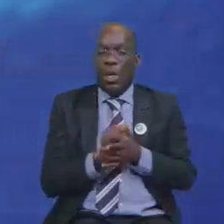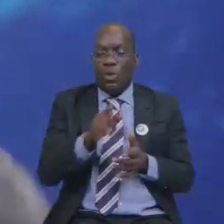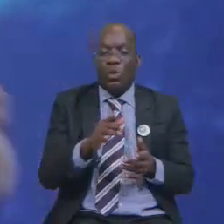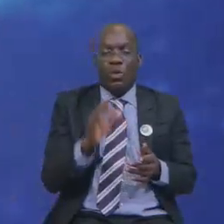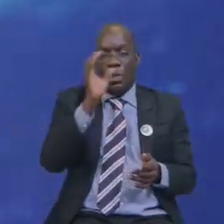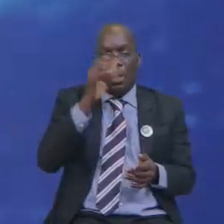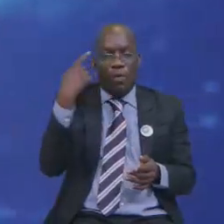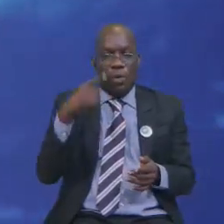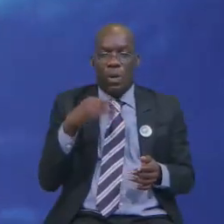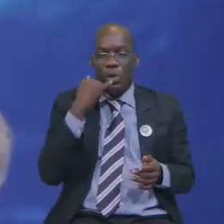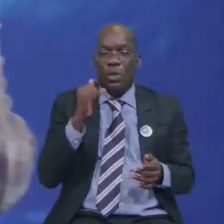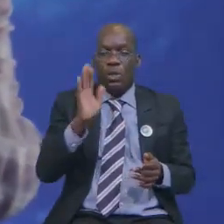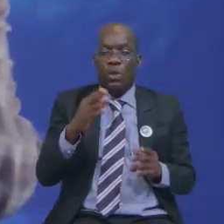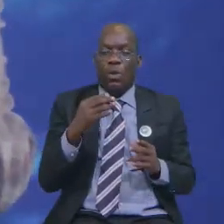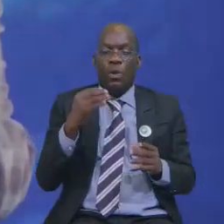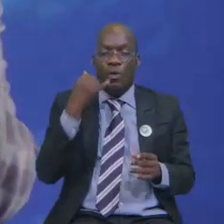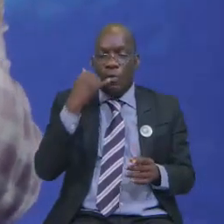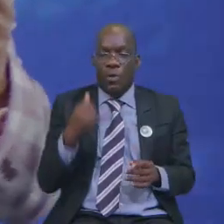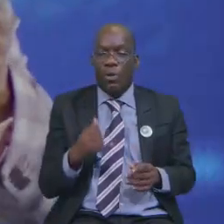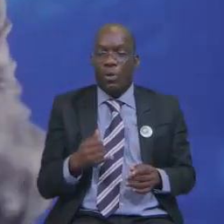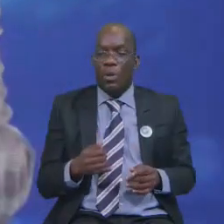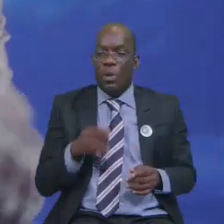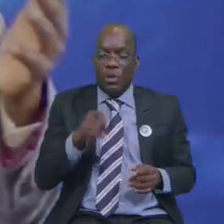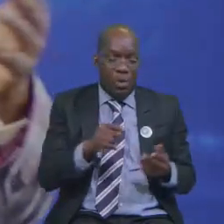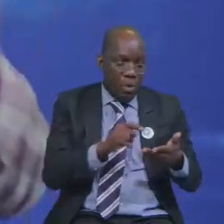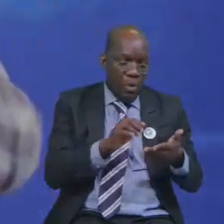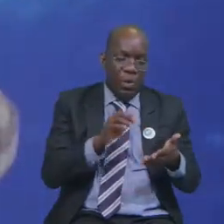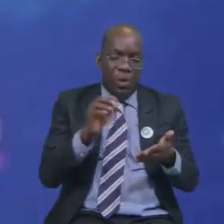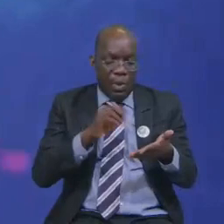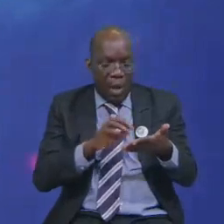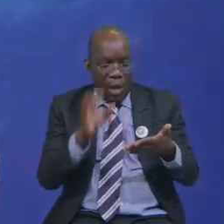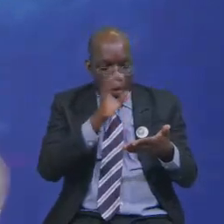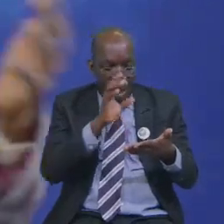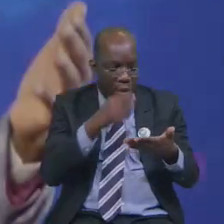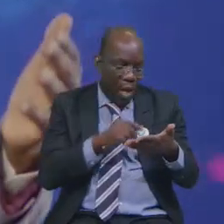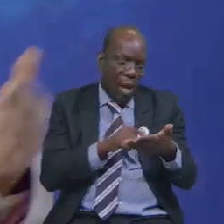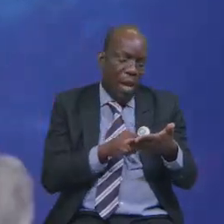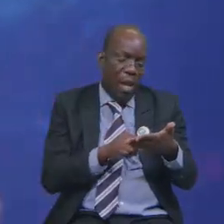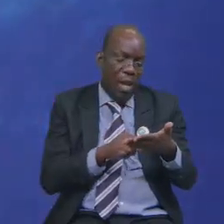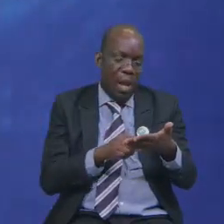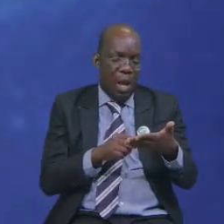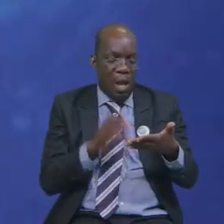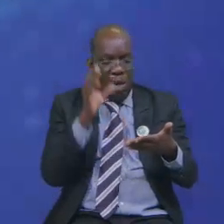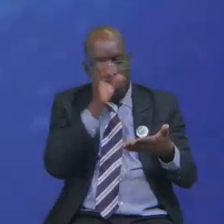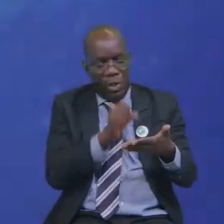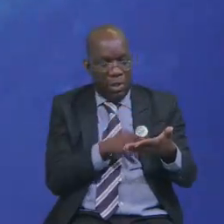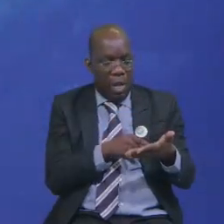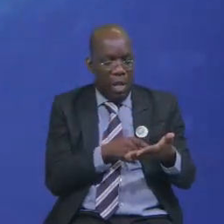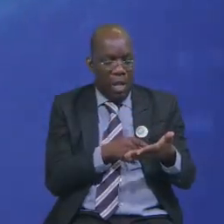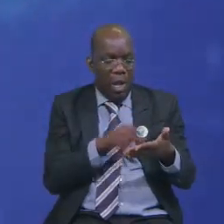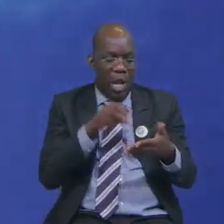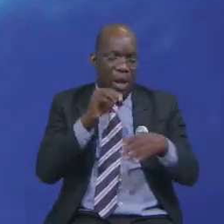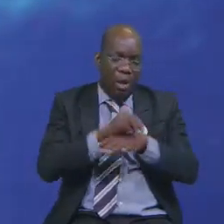your bedside, and you are, you know, scrolling all the emails and all the missed calls and everything. There's